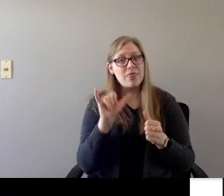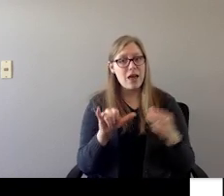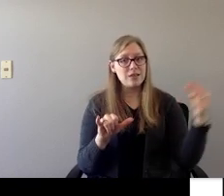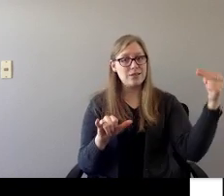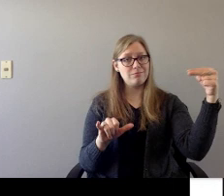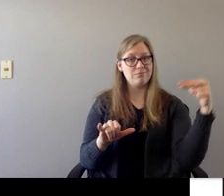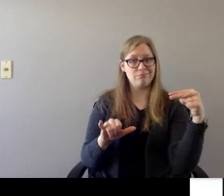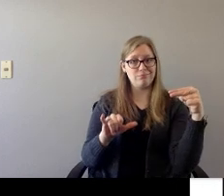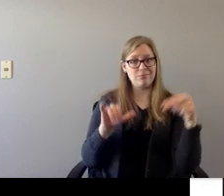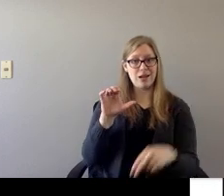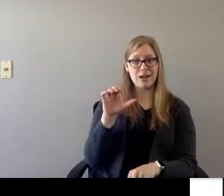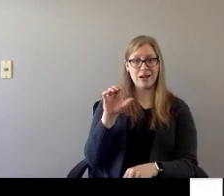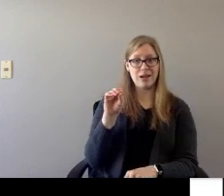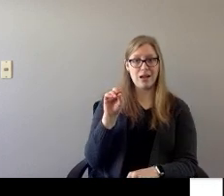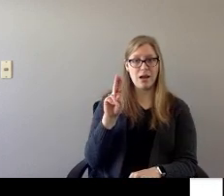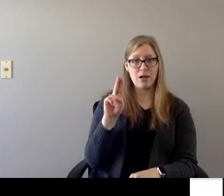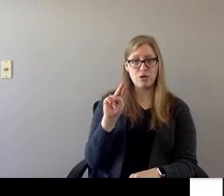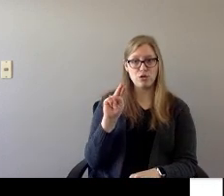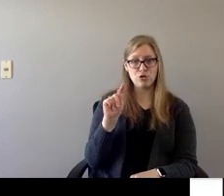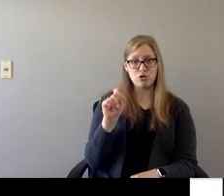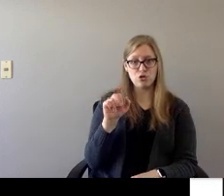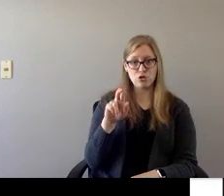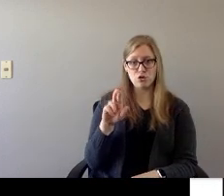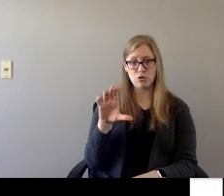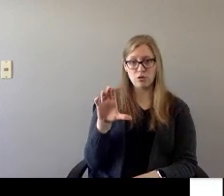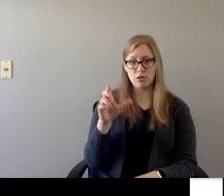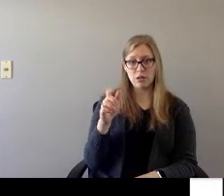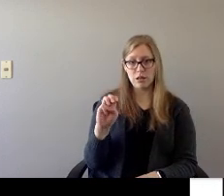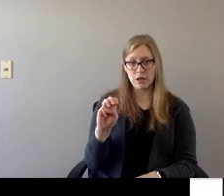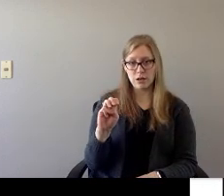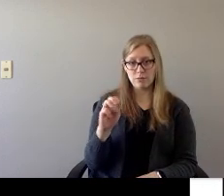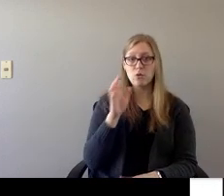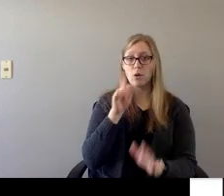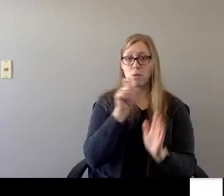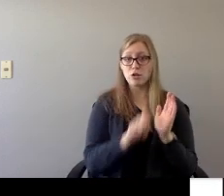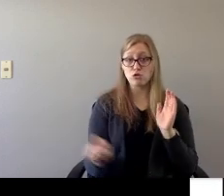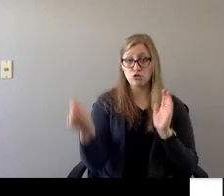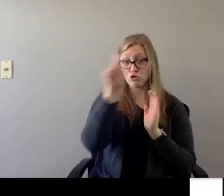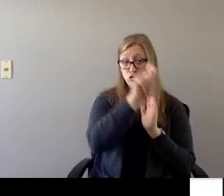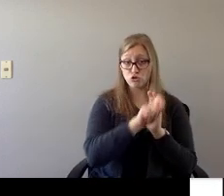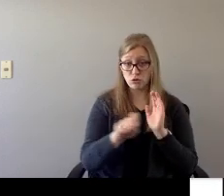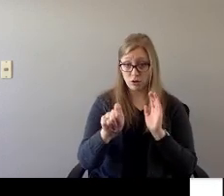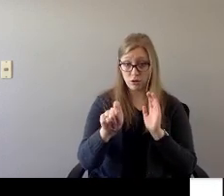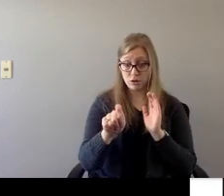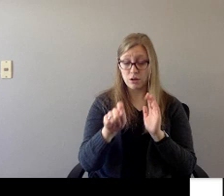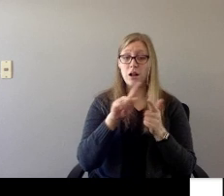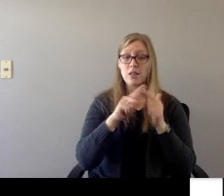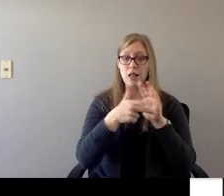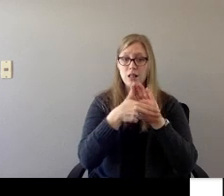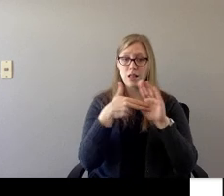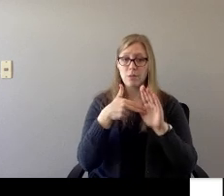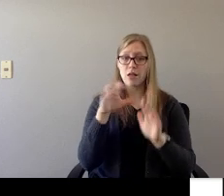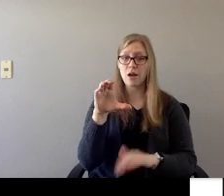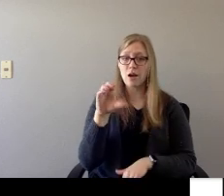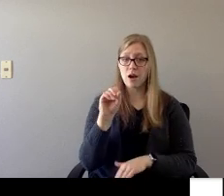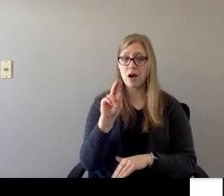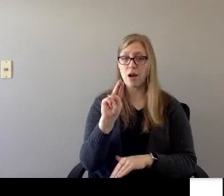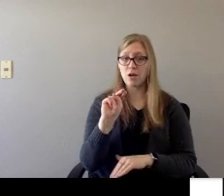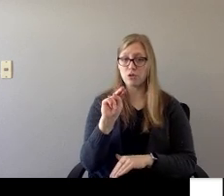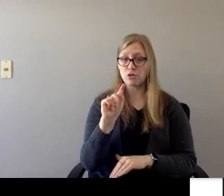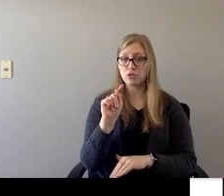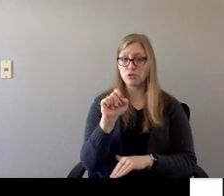and circle it, and then we're going to label it counterclaim evidence. So this is